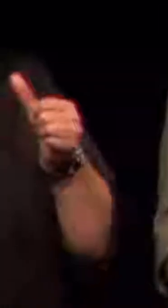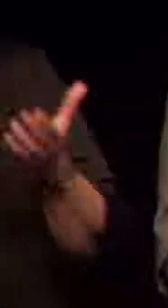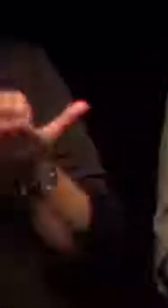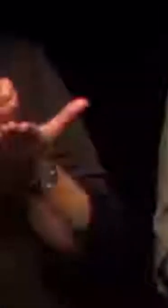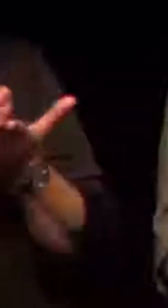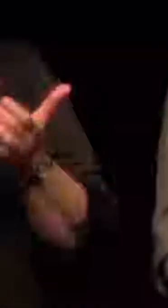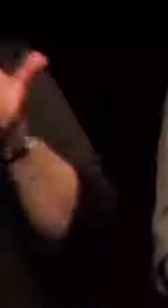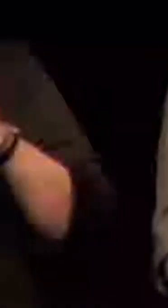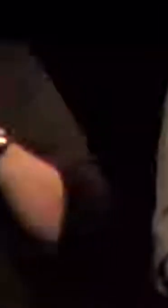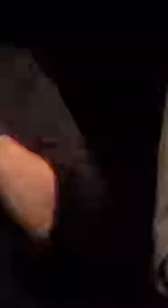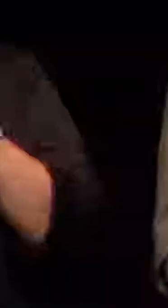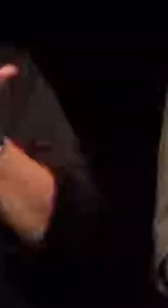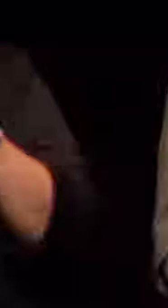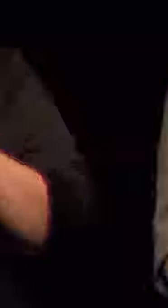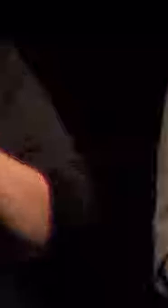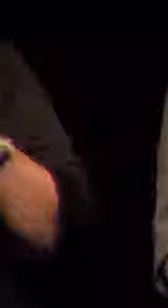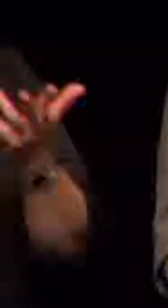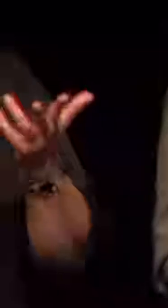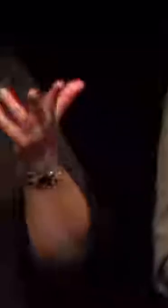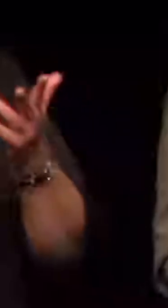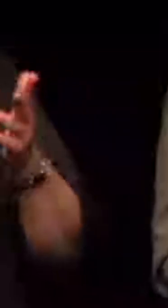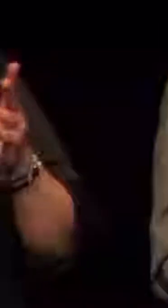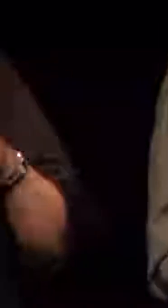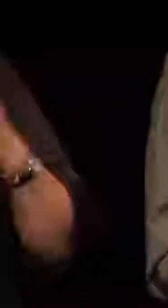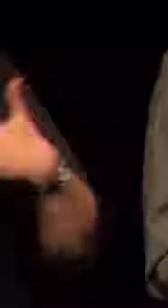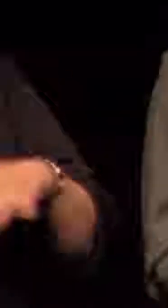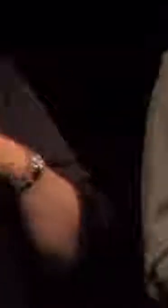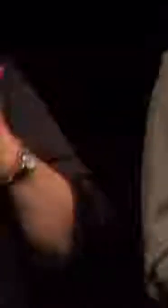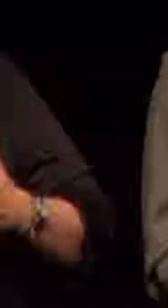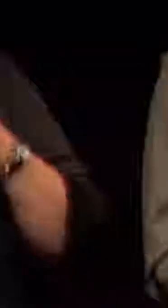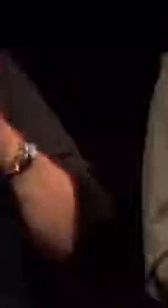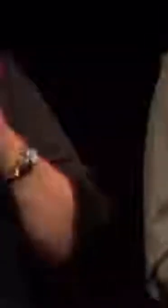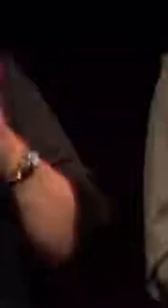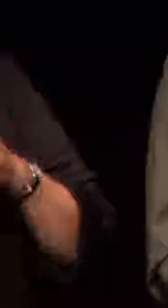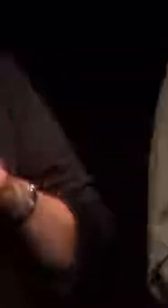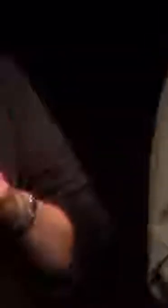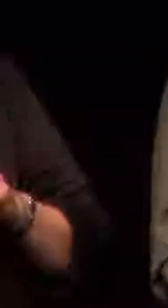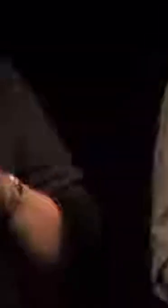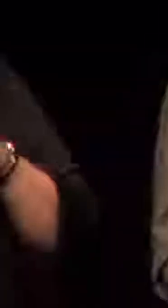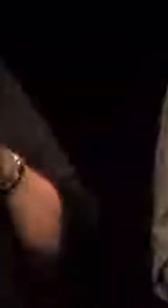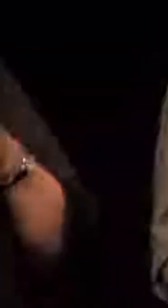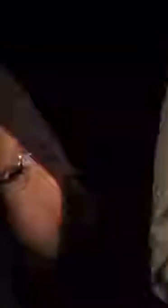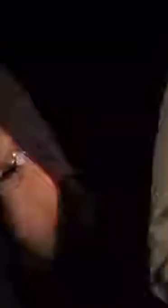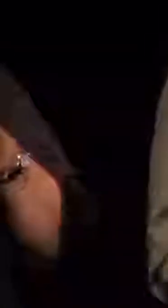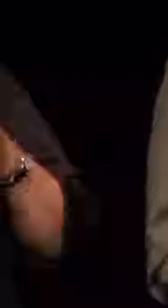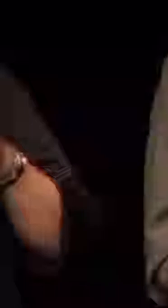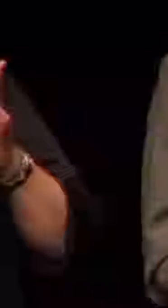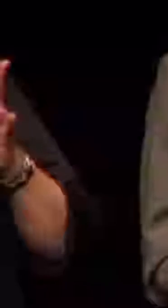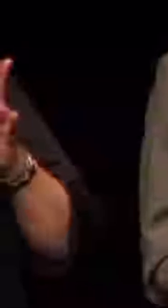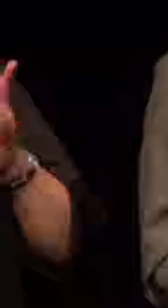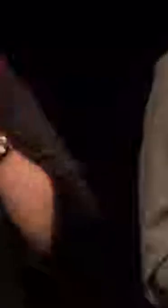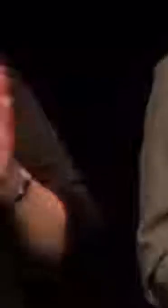economy, technology, which obviously can be a tremendous threat, especially when mentioning the kind of discrimination that